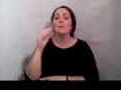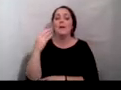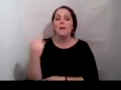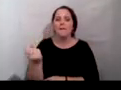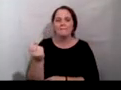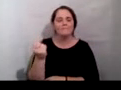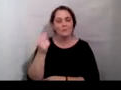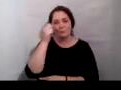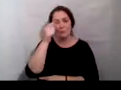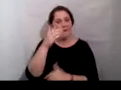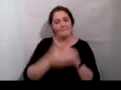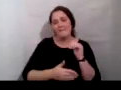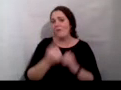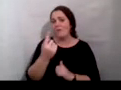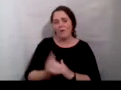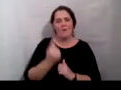That is a beautiful thing.